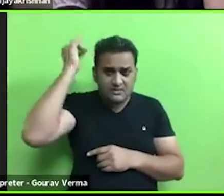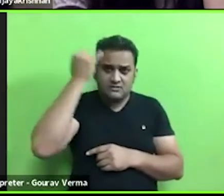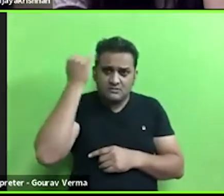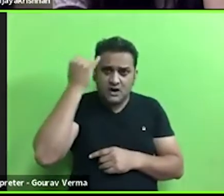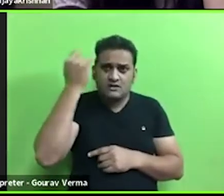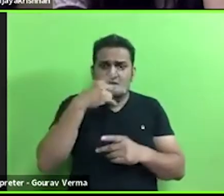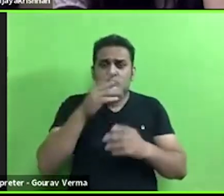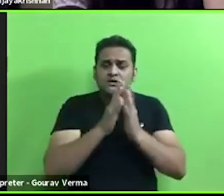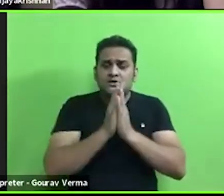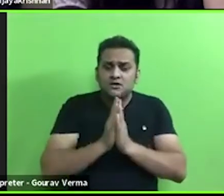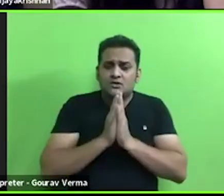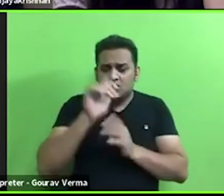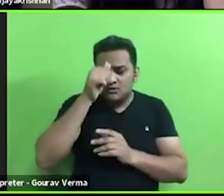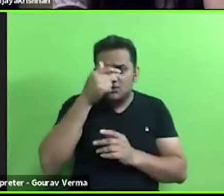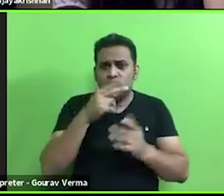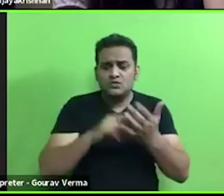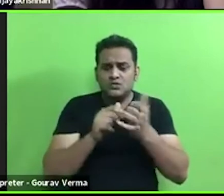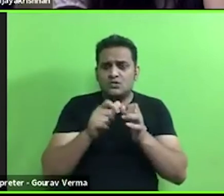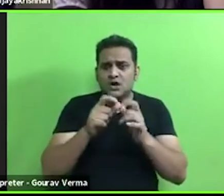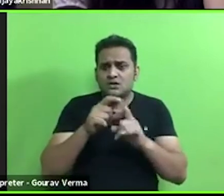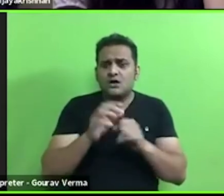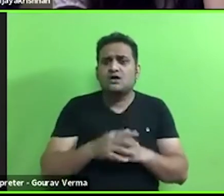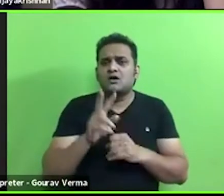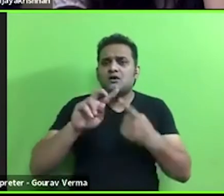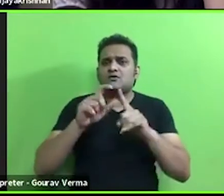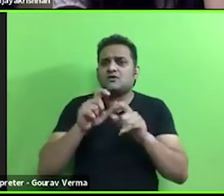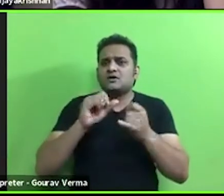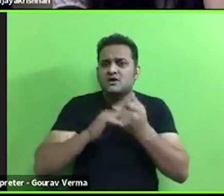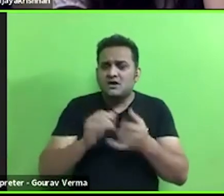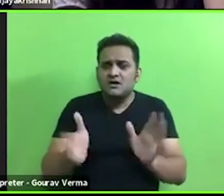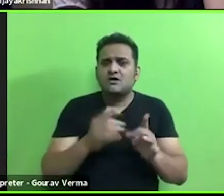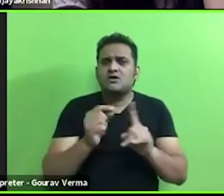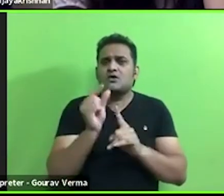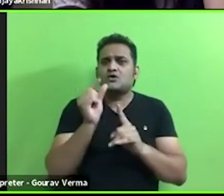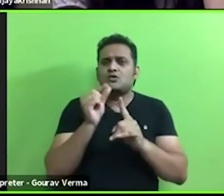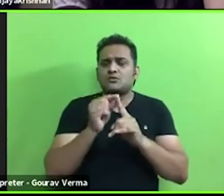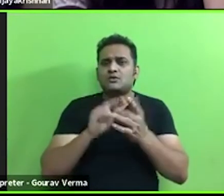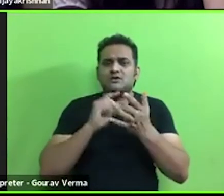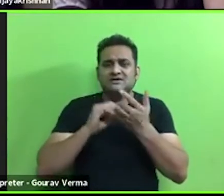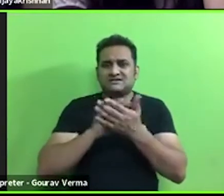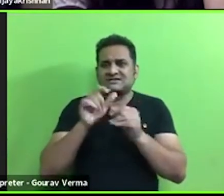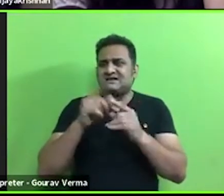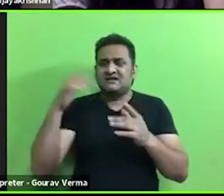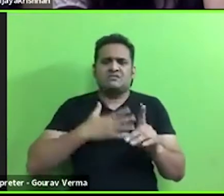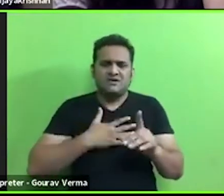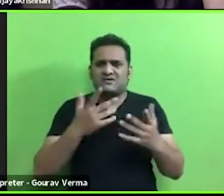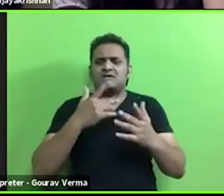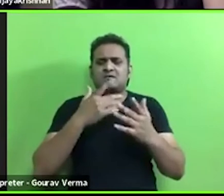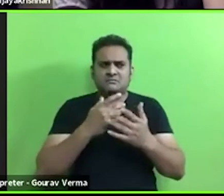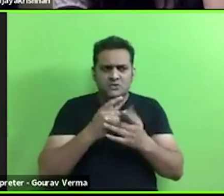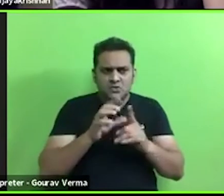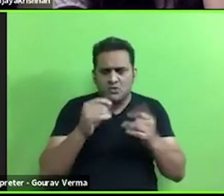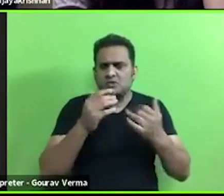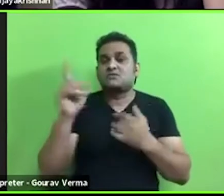Hindu, Nada, everything else, Upanishad, Vedas, everything. You may not even believe it, you may not practice it. Can you think of an